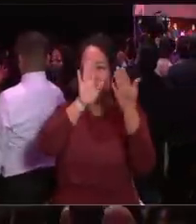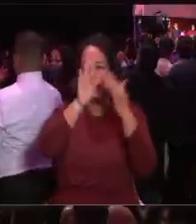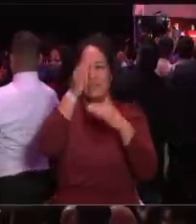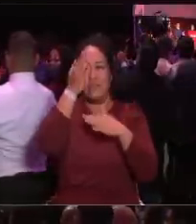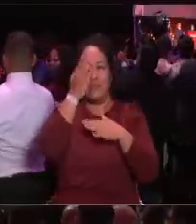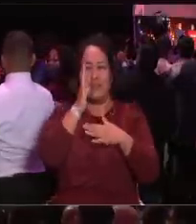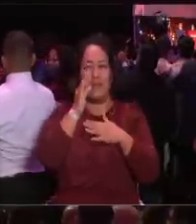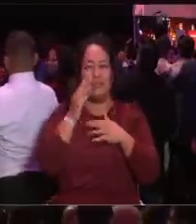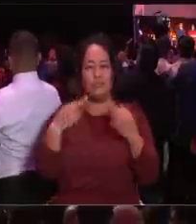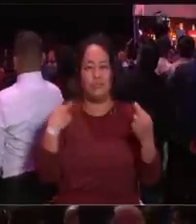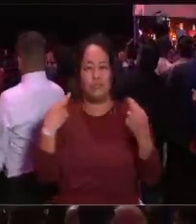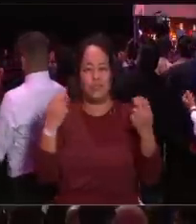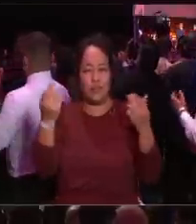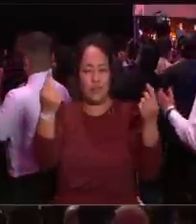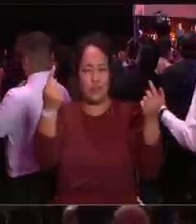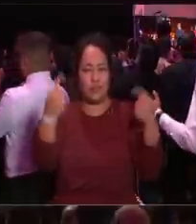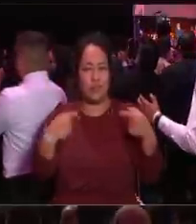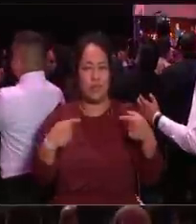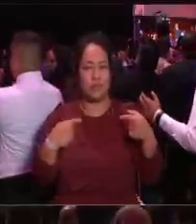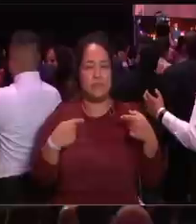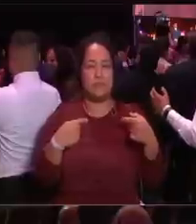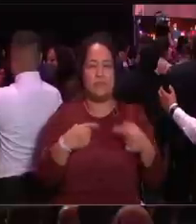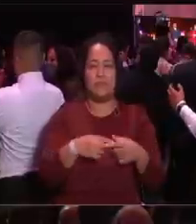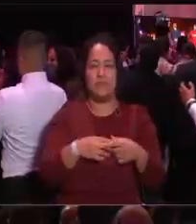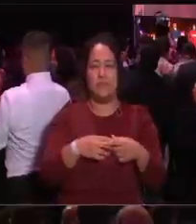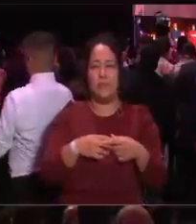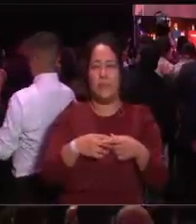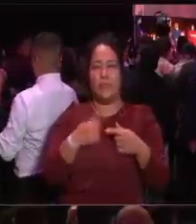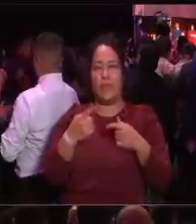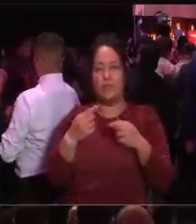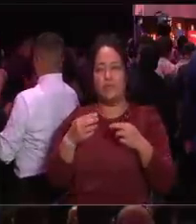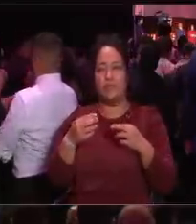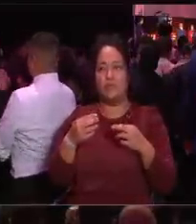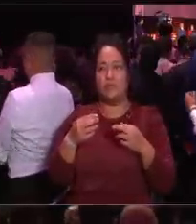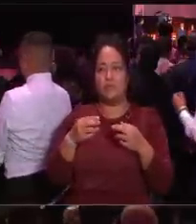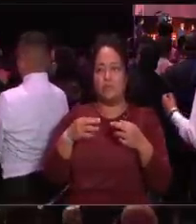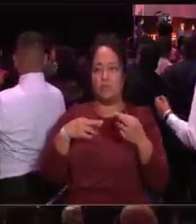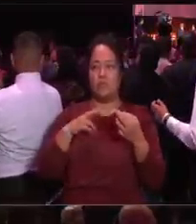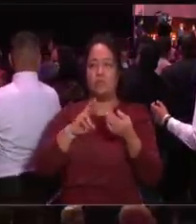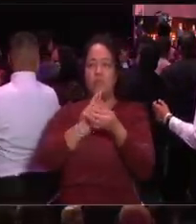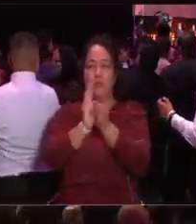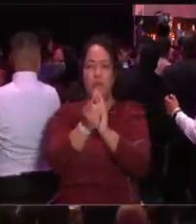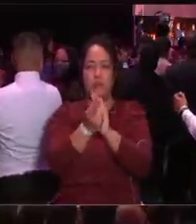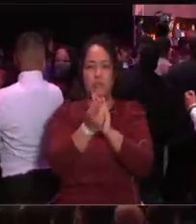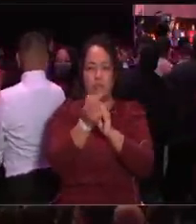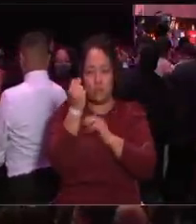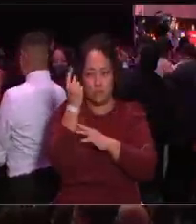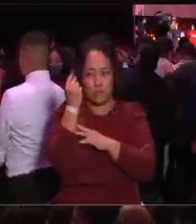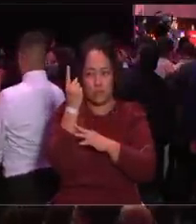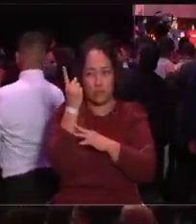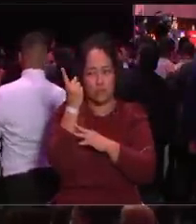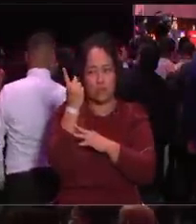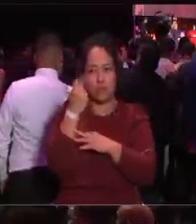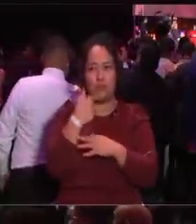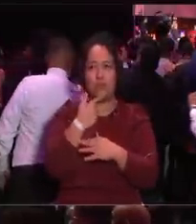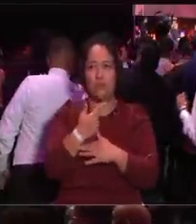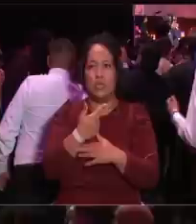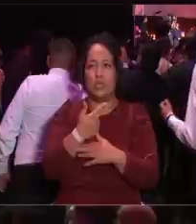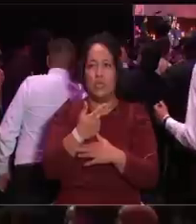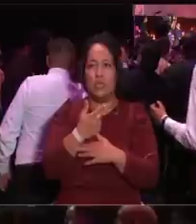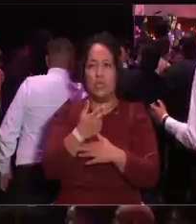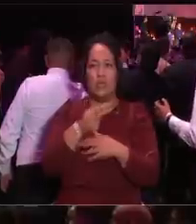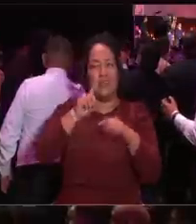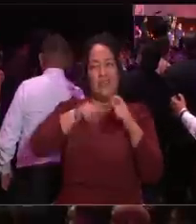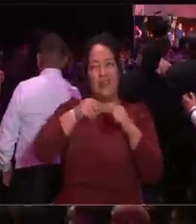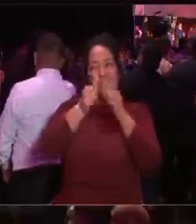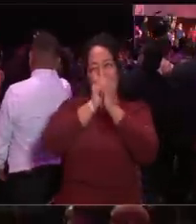Revival comes. Cuando hay arrepentimiento. When there's repentance. Do you understand what I'm saying? You cannot